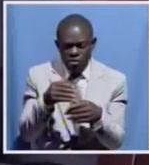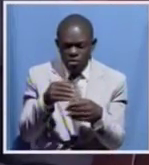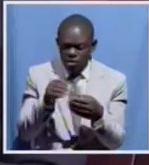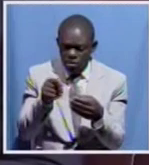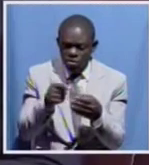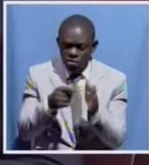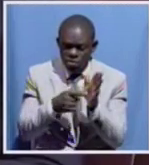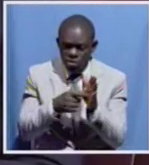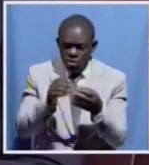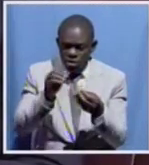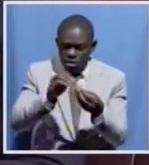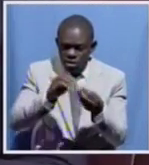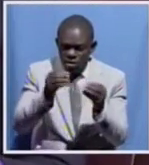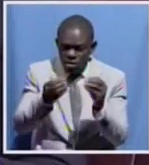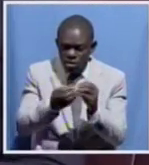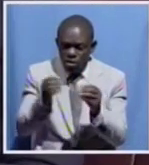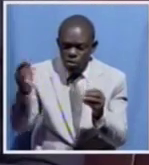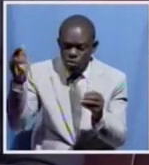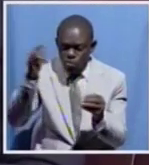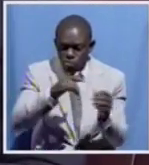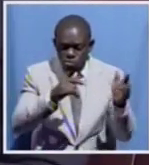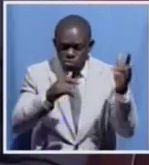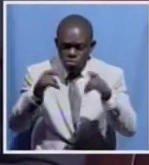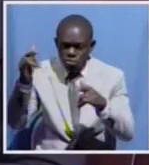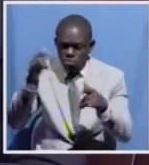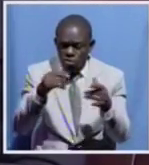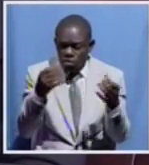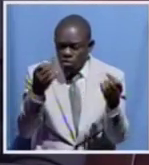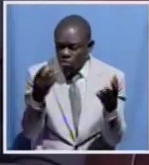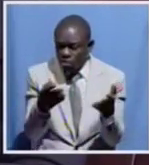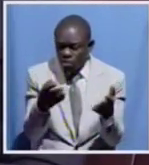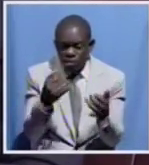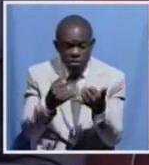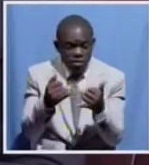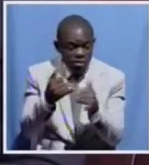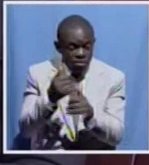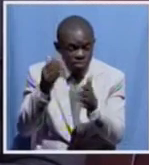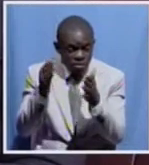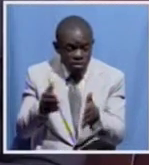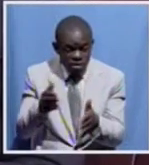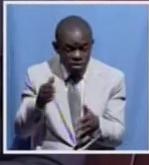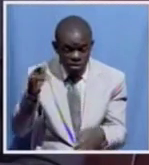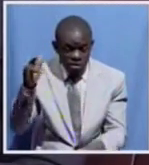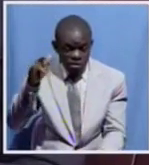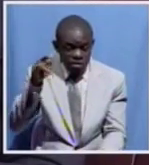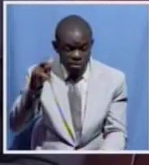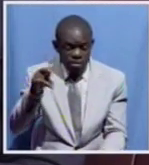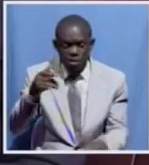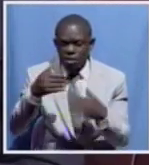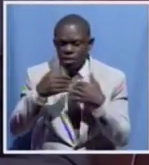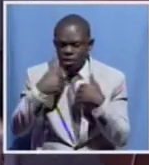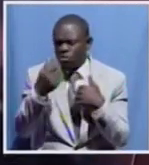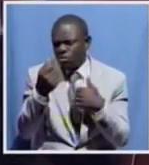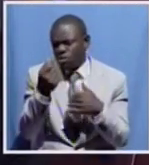of flights that are coming into Zambia. I think South African Airways has between 11 and 13 flights coming into Zambia every